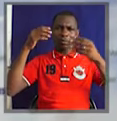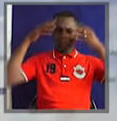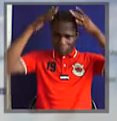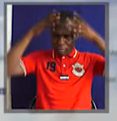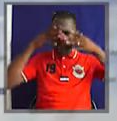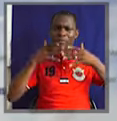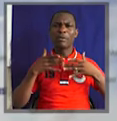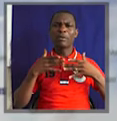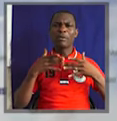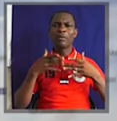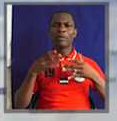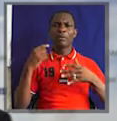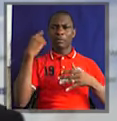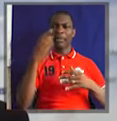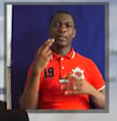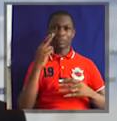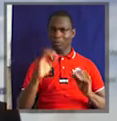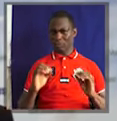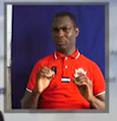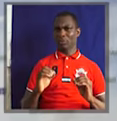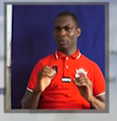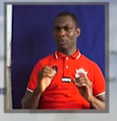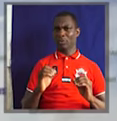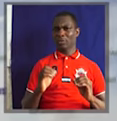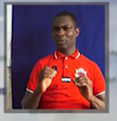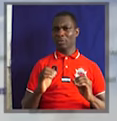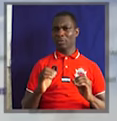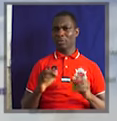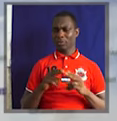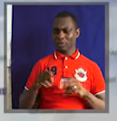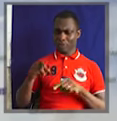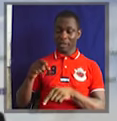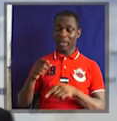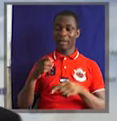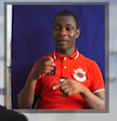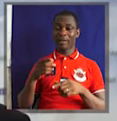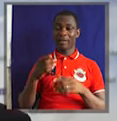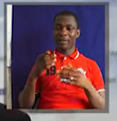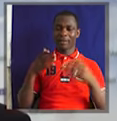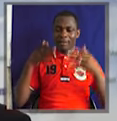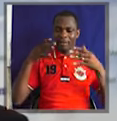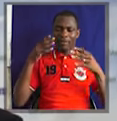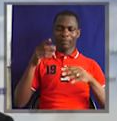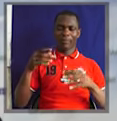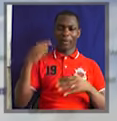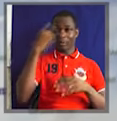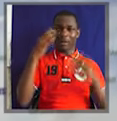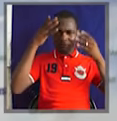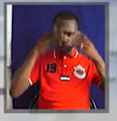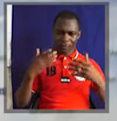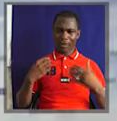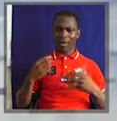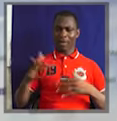kura sa wode ena ena oso opu obi ne no ada ena ta ma dress ye ro kwetena ba biye o